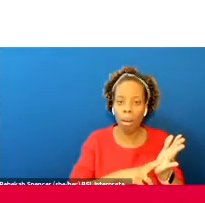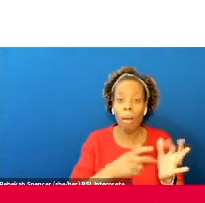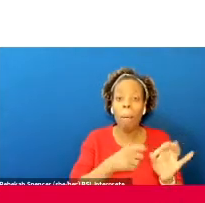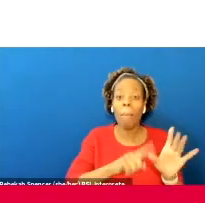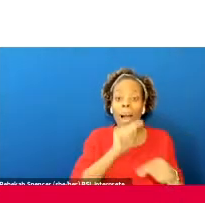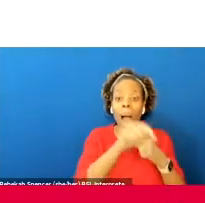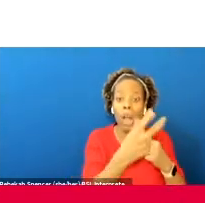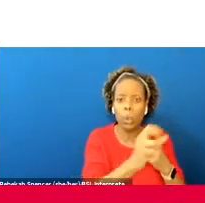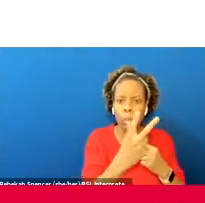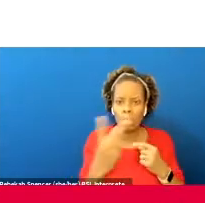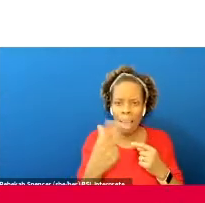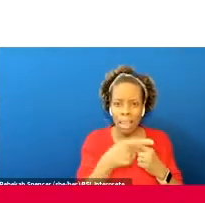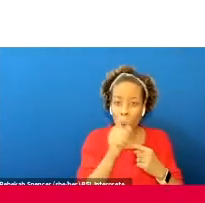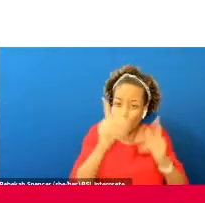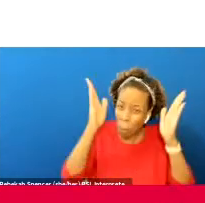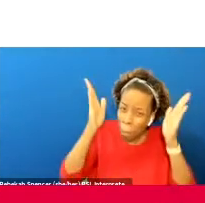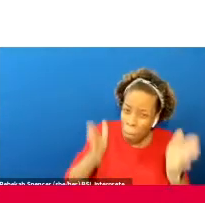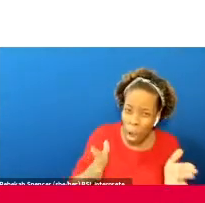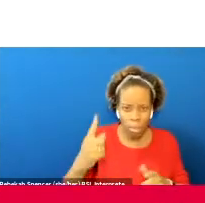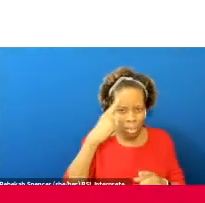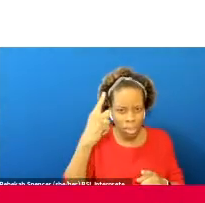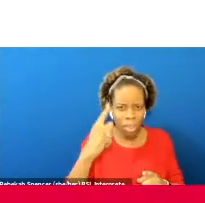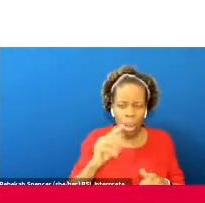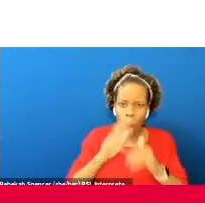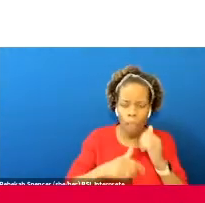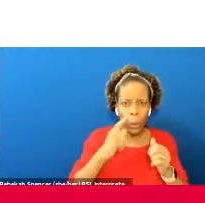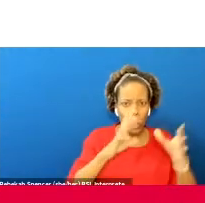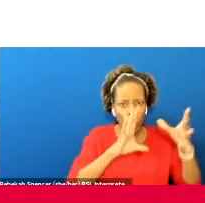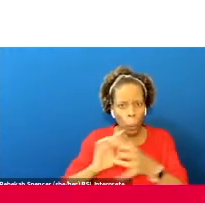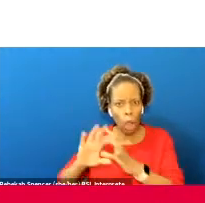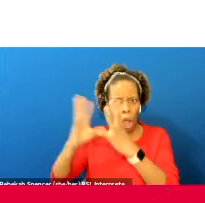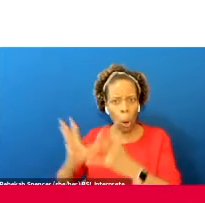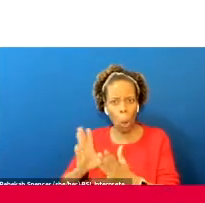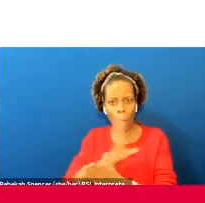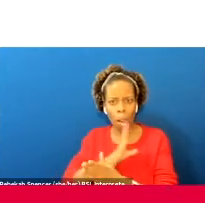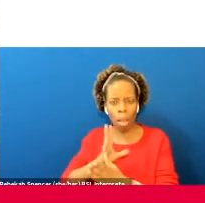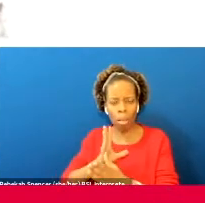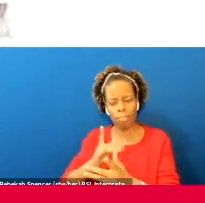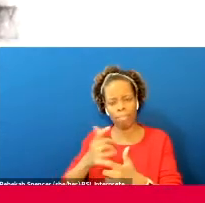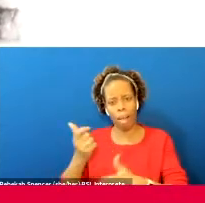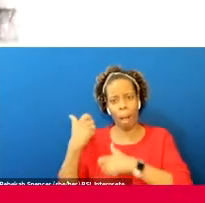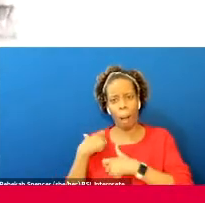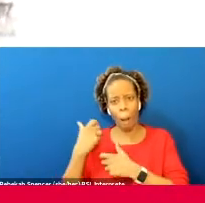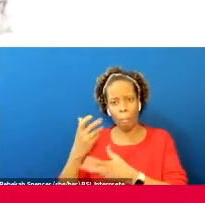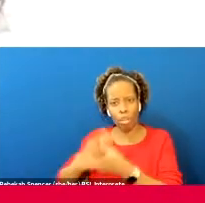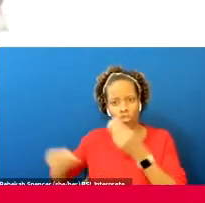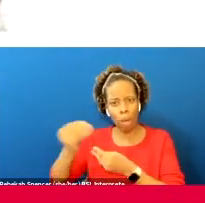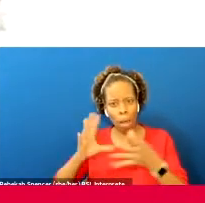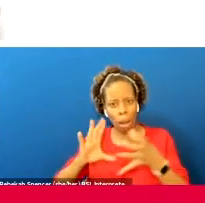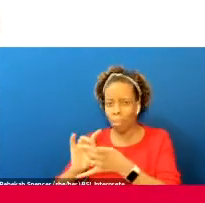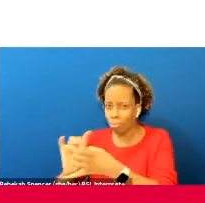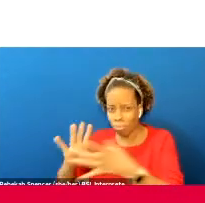you have to consider putting an end to the links that you have with the global arms trade. So he basically kind of told us